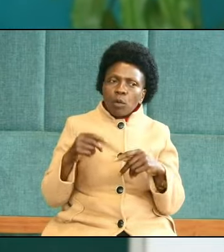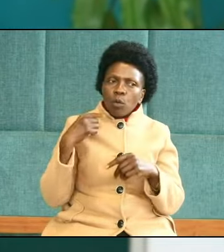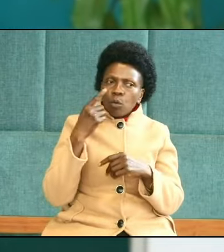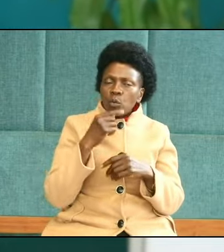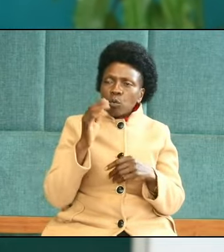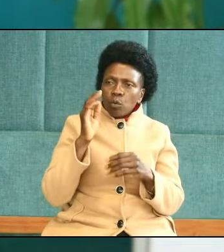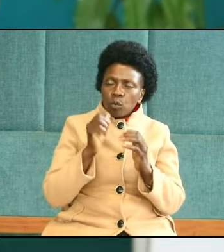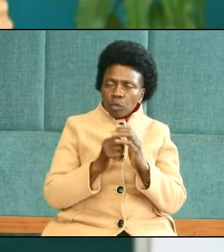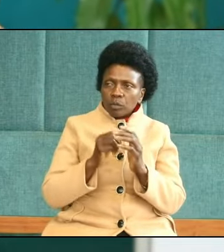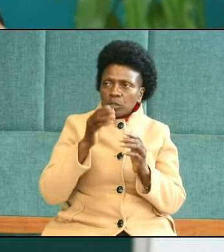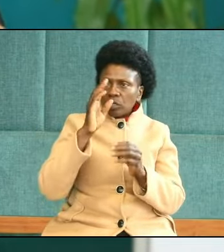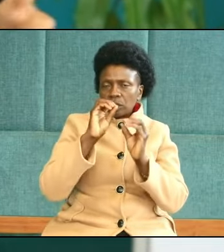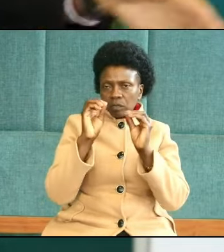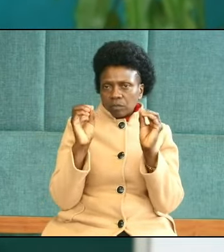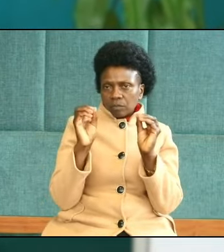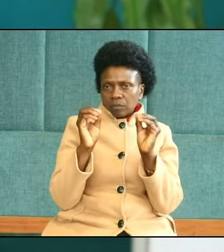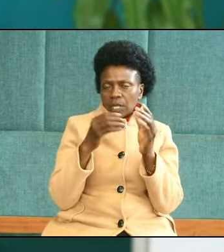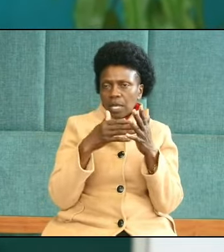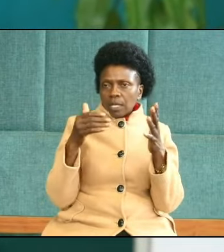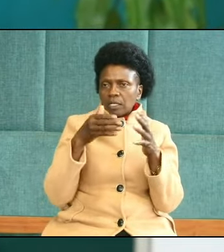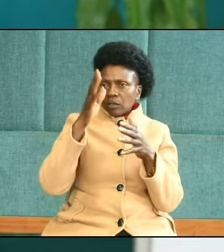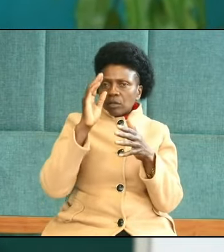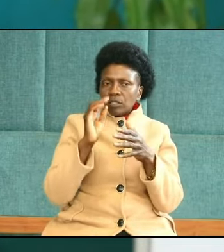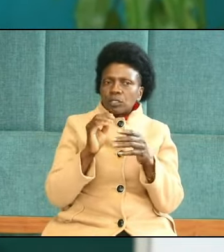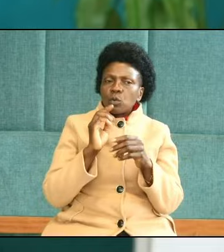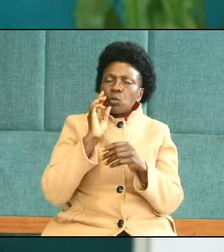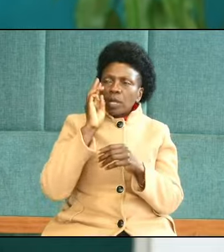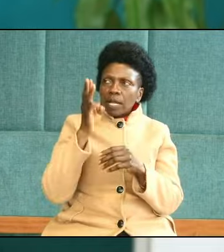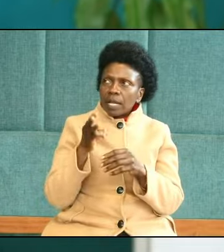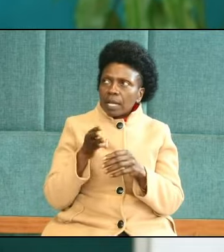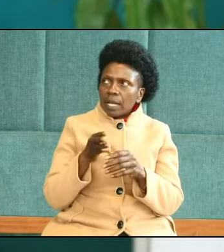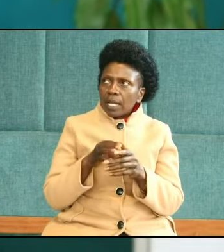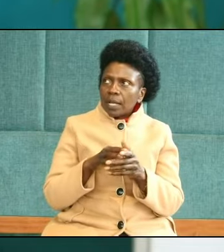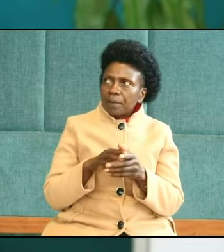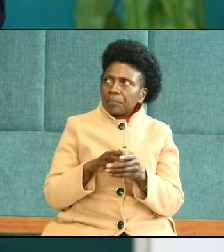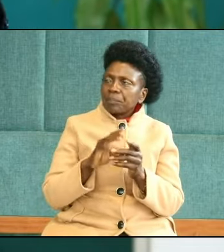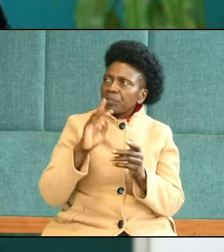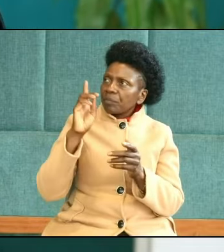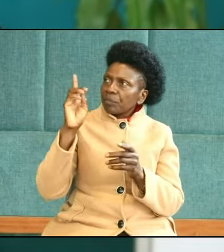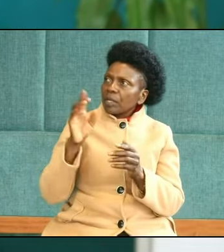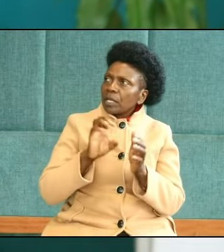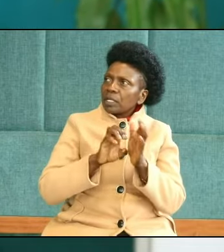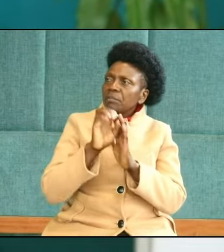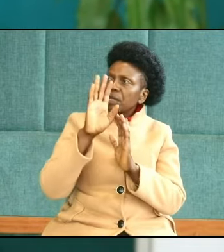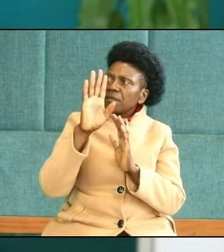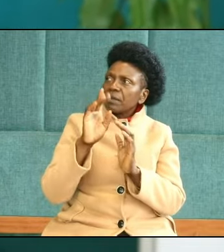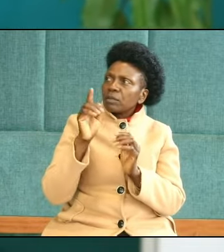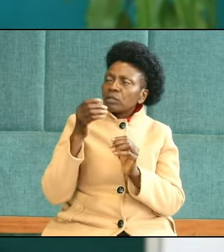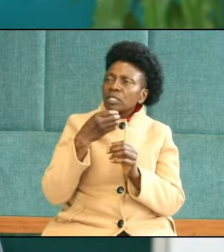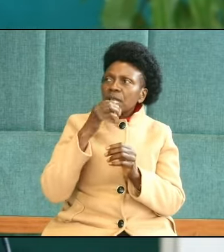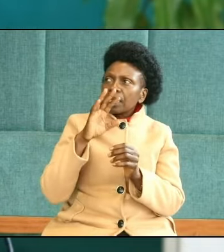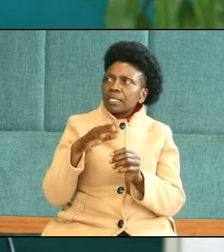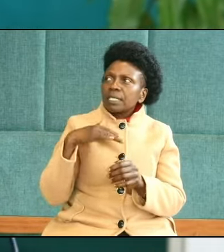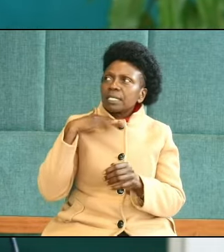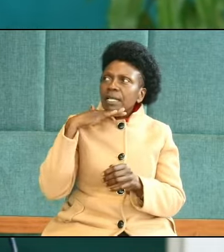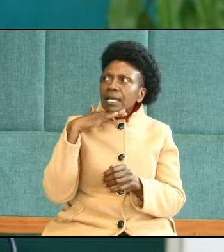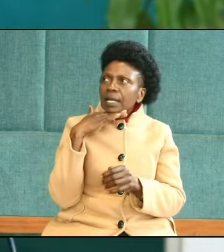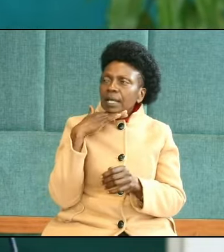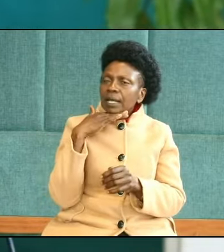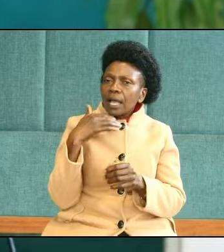They were going against God's will. Ruth chapter 1 verse 5, both sons die and they die without